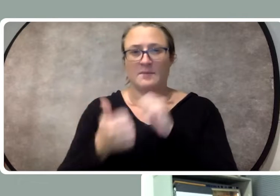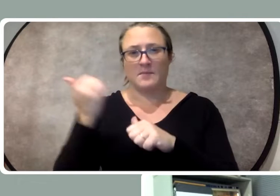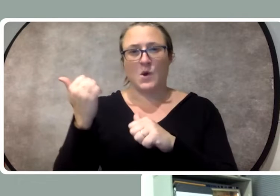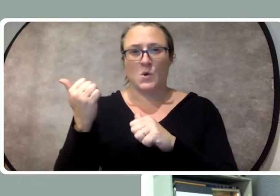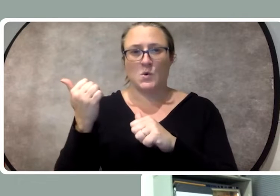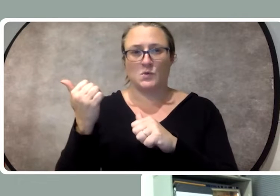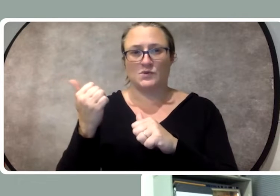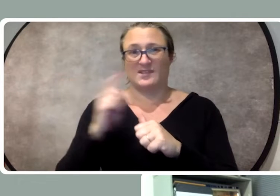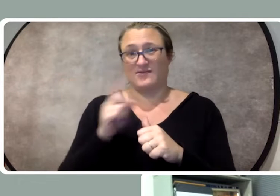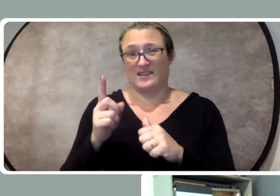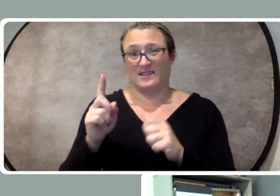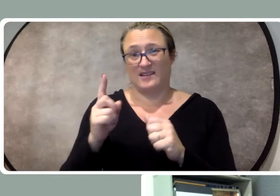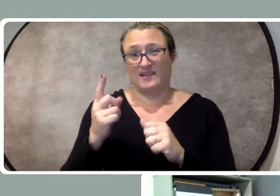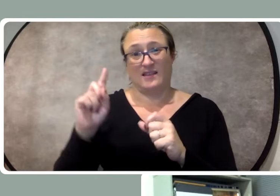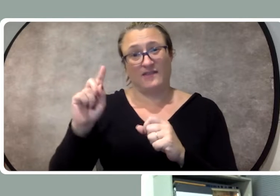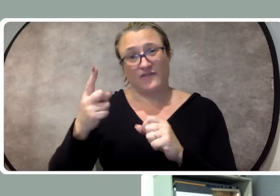the first 2 years.